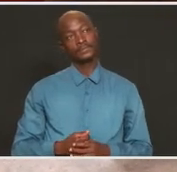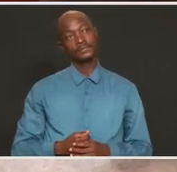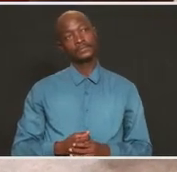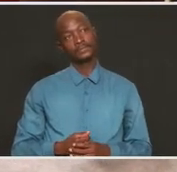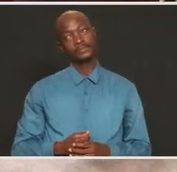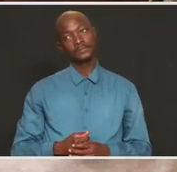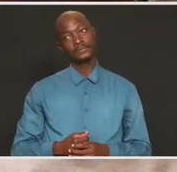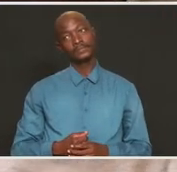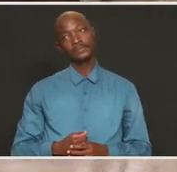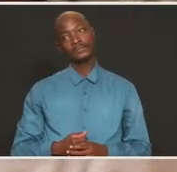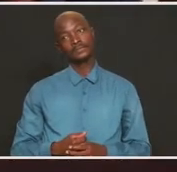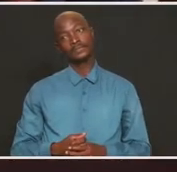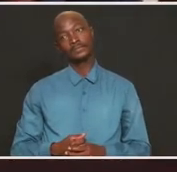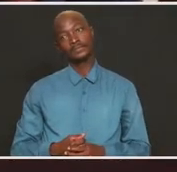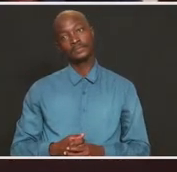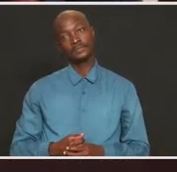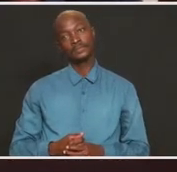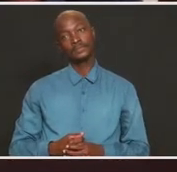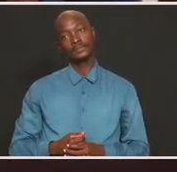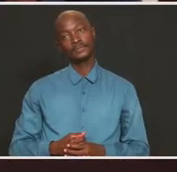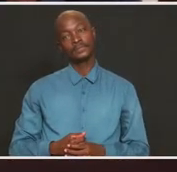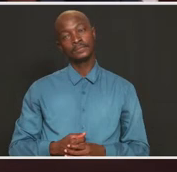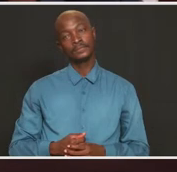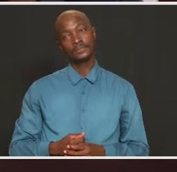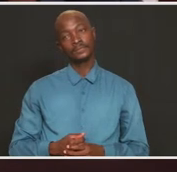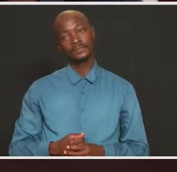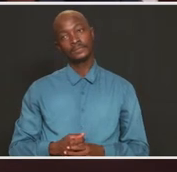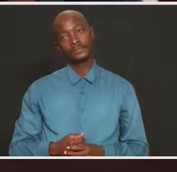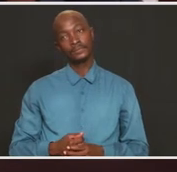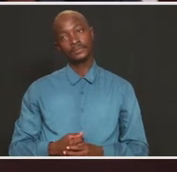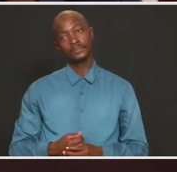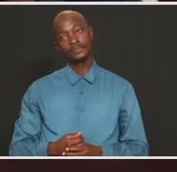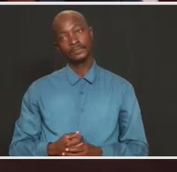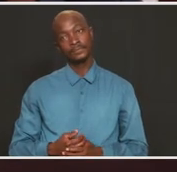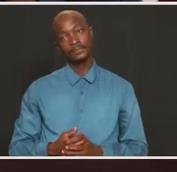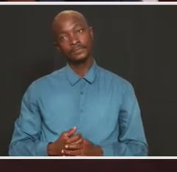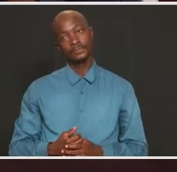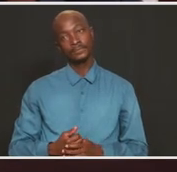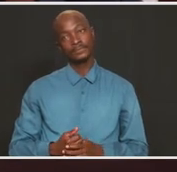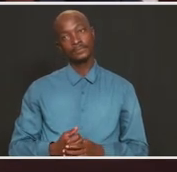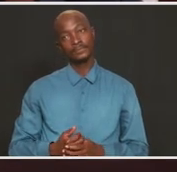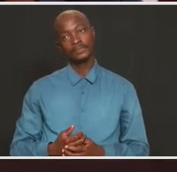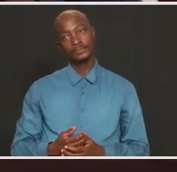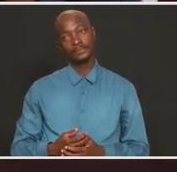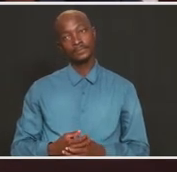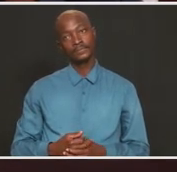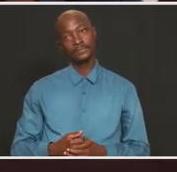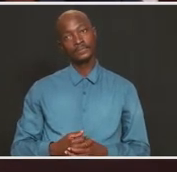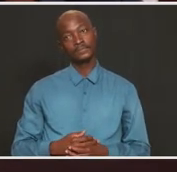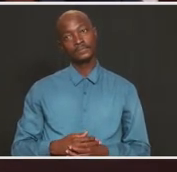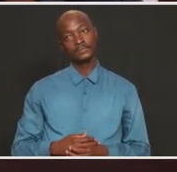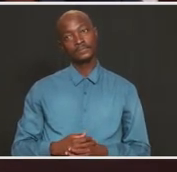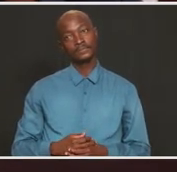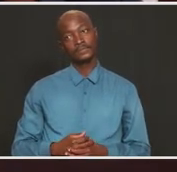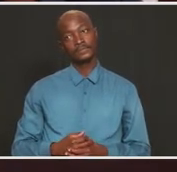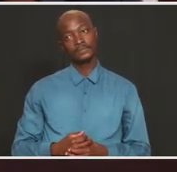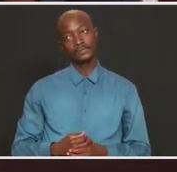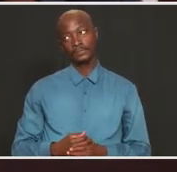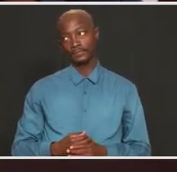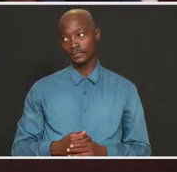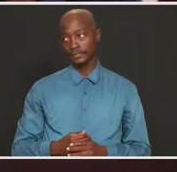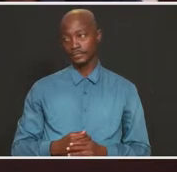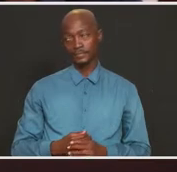coming here yeah I'm taking 30. I got this one standing up